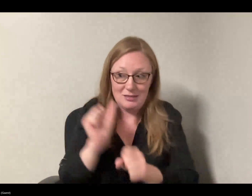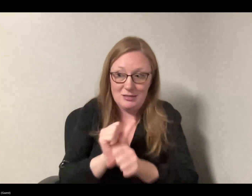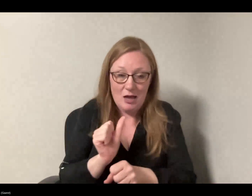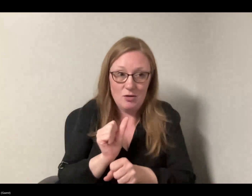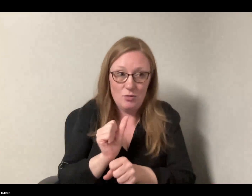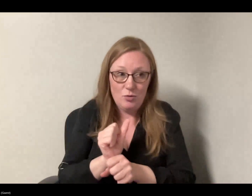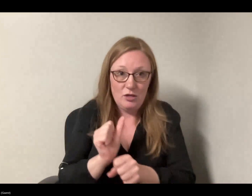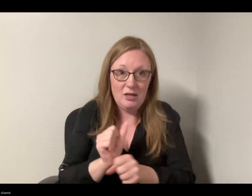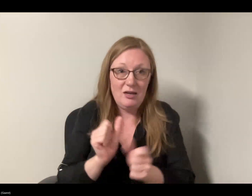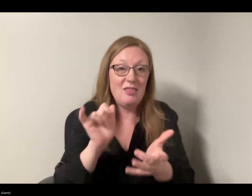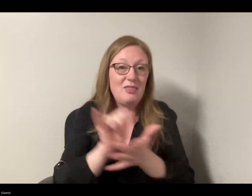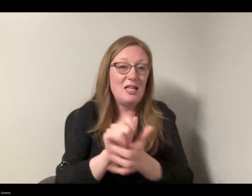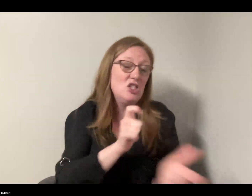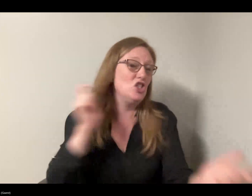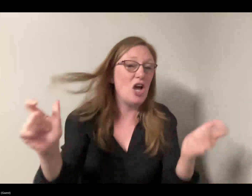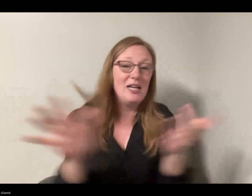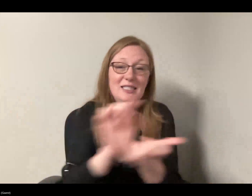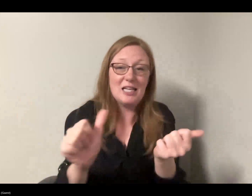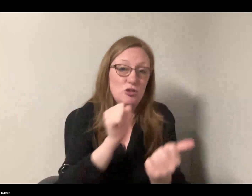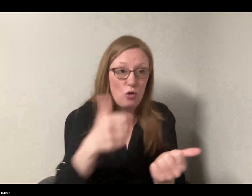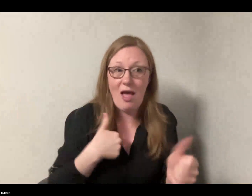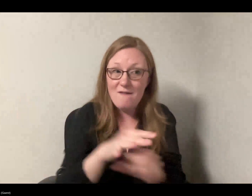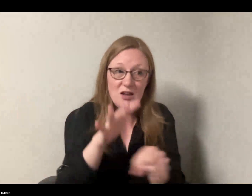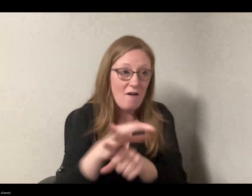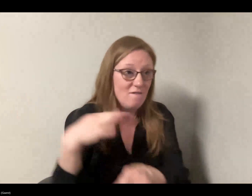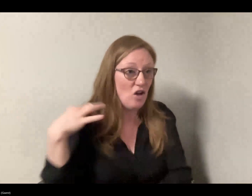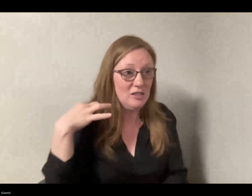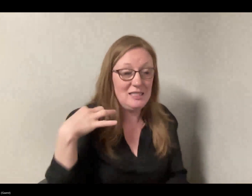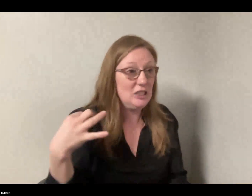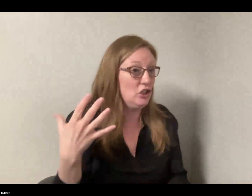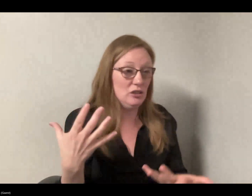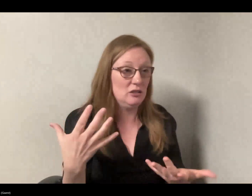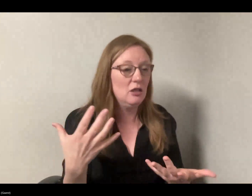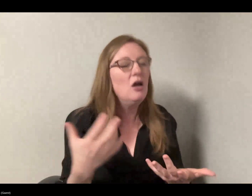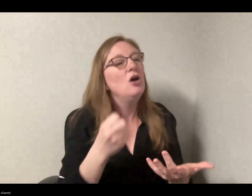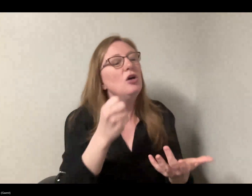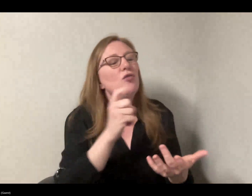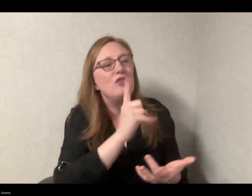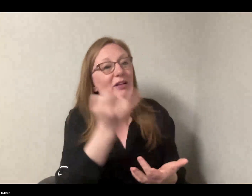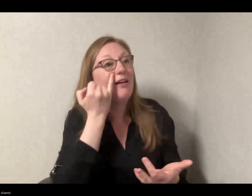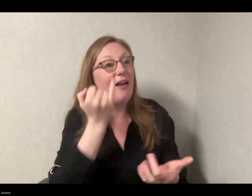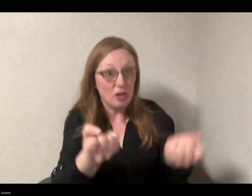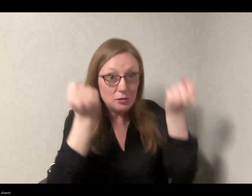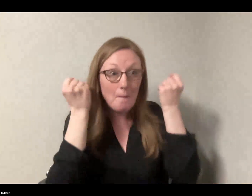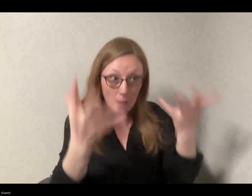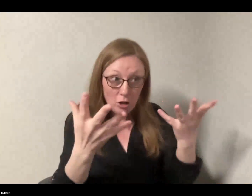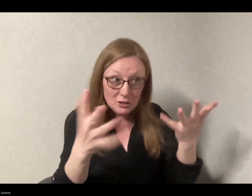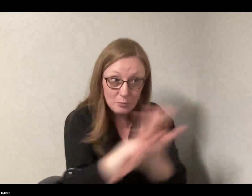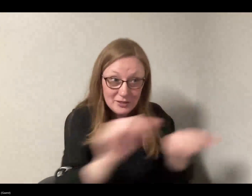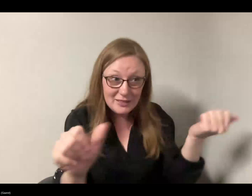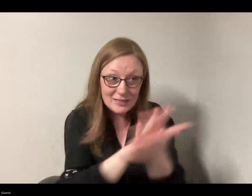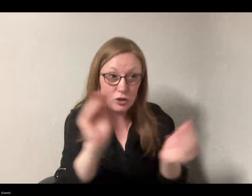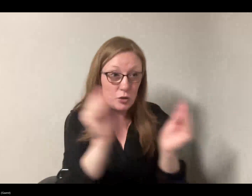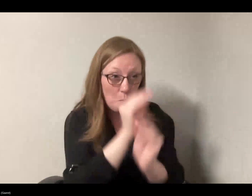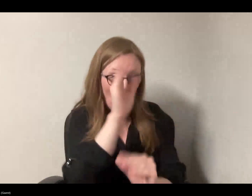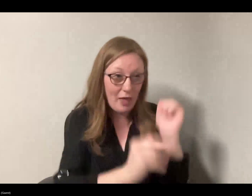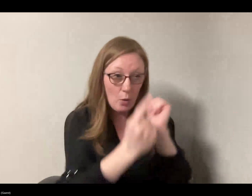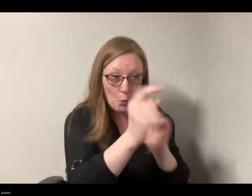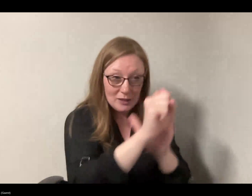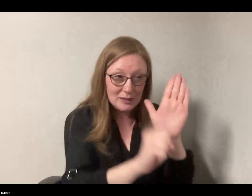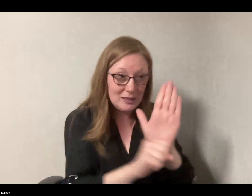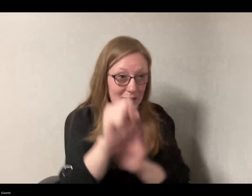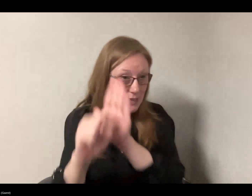These giant disasters, it's going to exceed, and especially if there's multiple giant disasters going in the United States, eventually it's